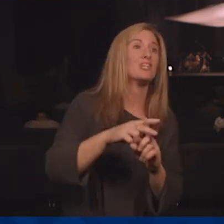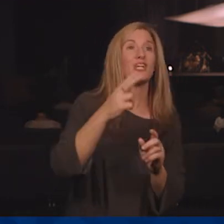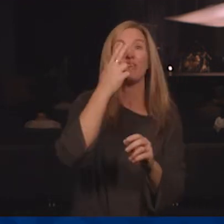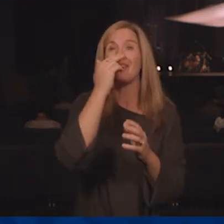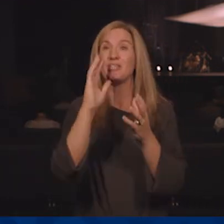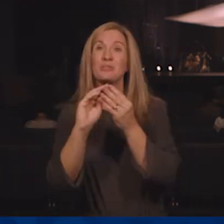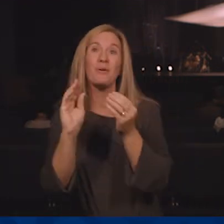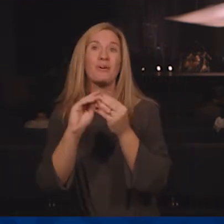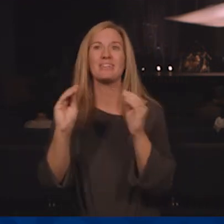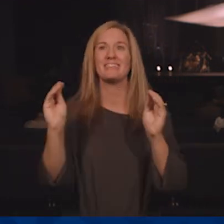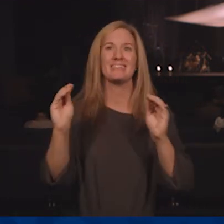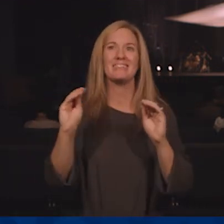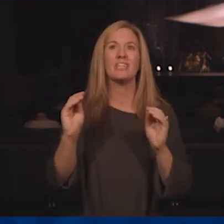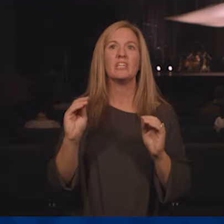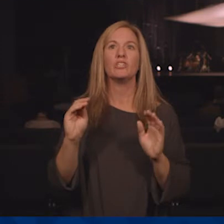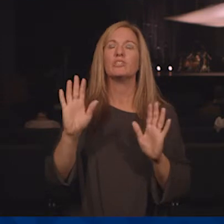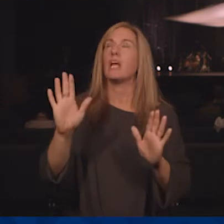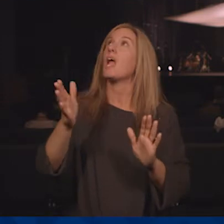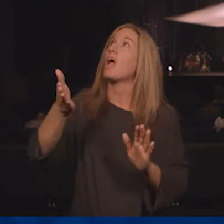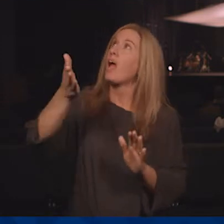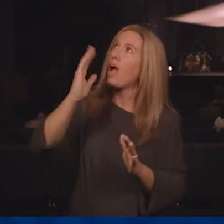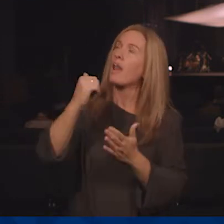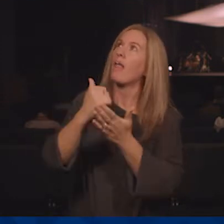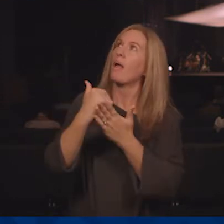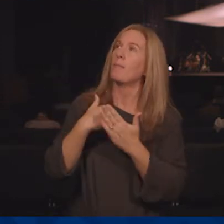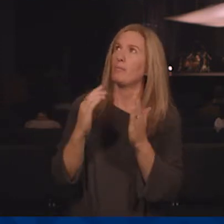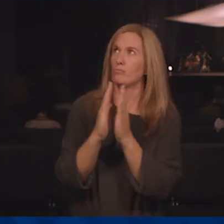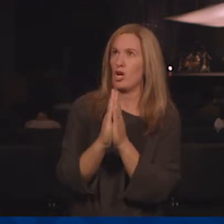here and be like, God, help me pray.